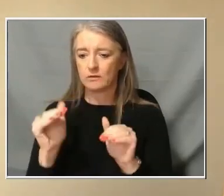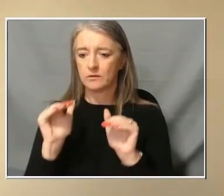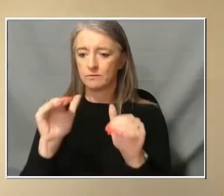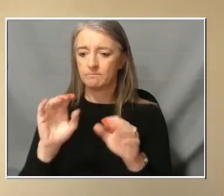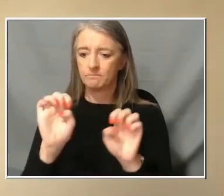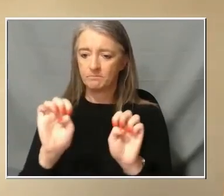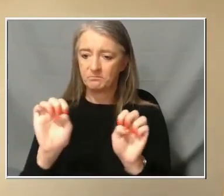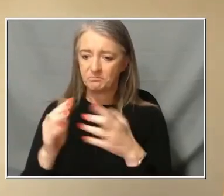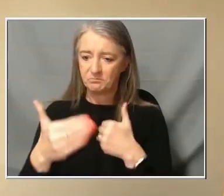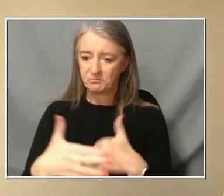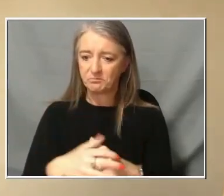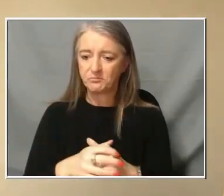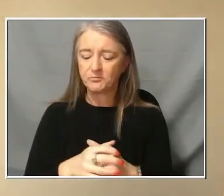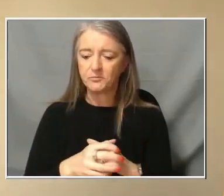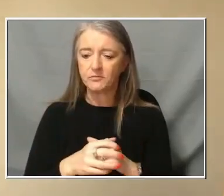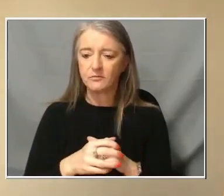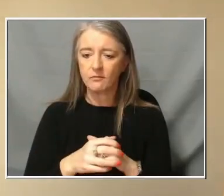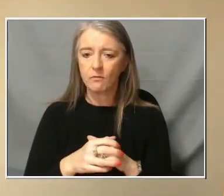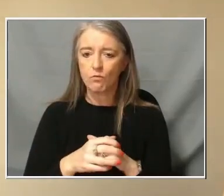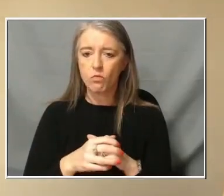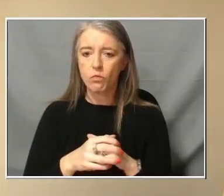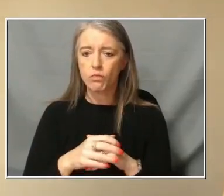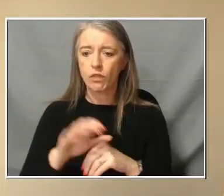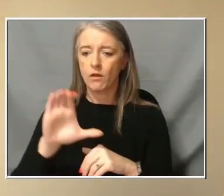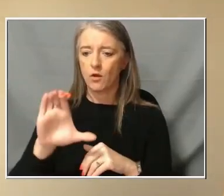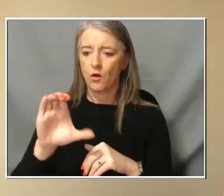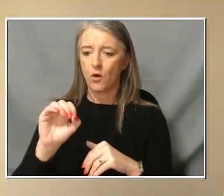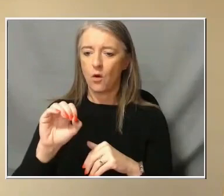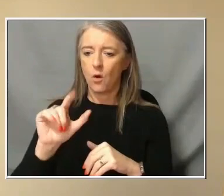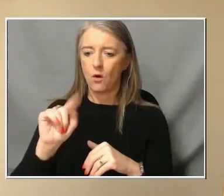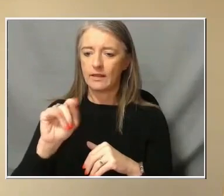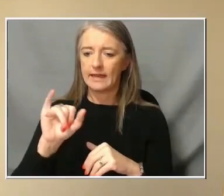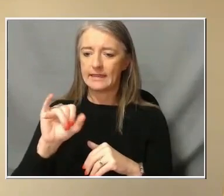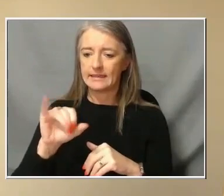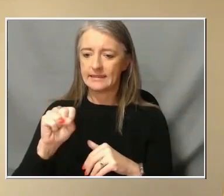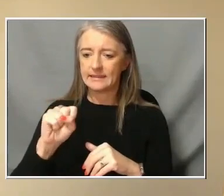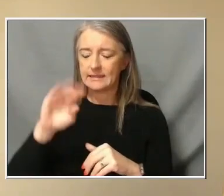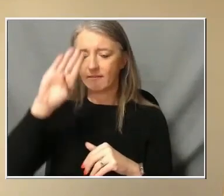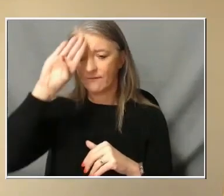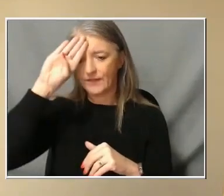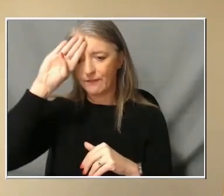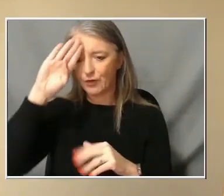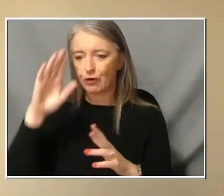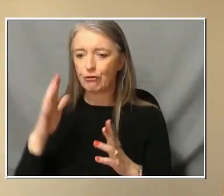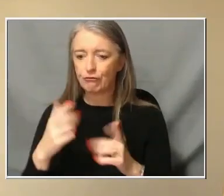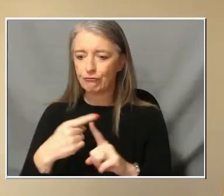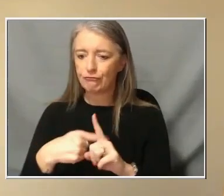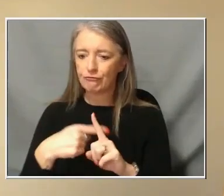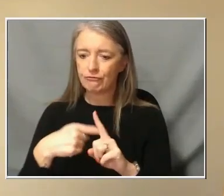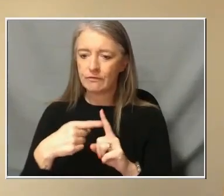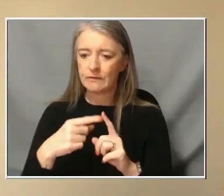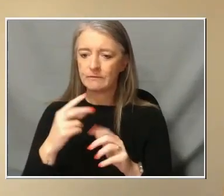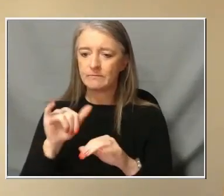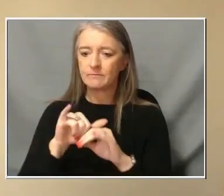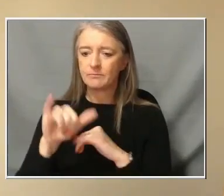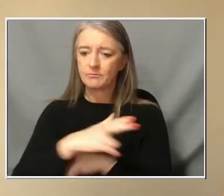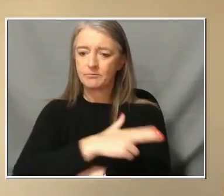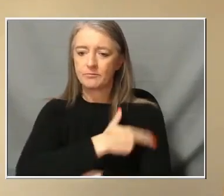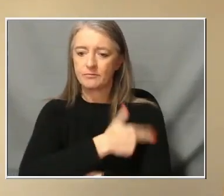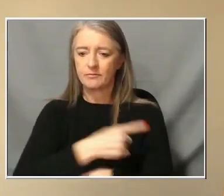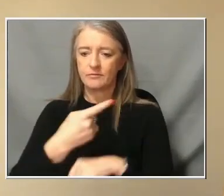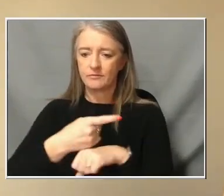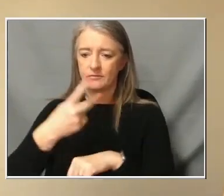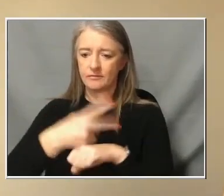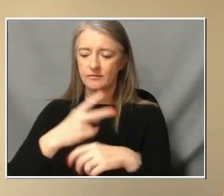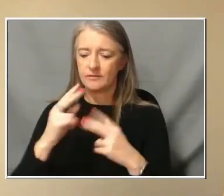in, and had colitis and neutropenic fever. Oh. So I was there for a few days, and it was